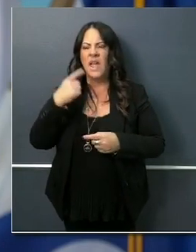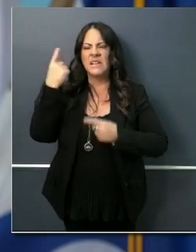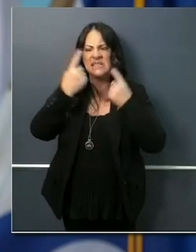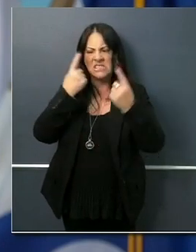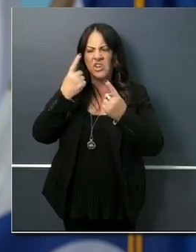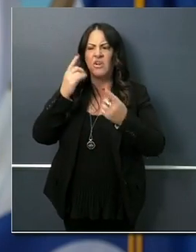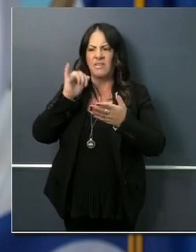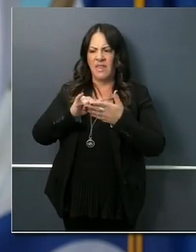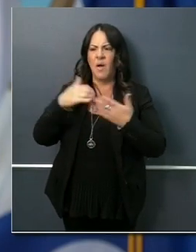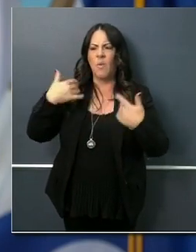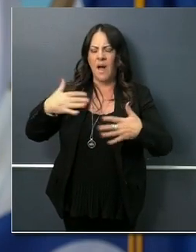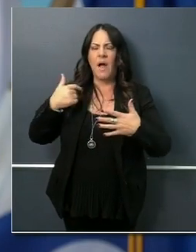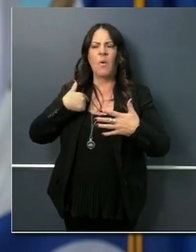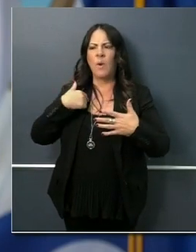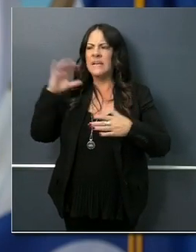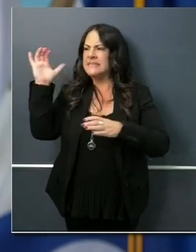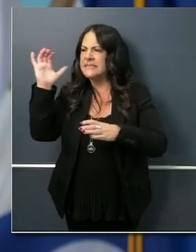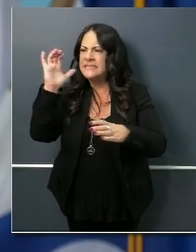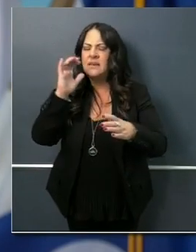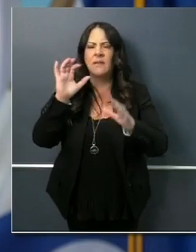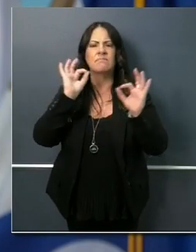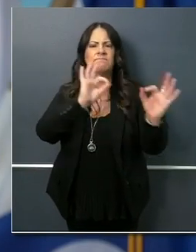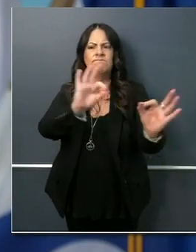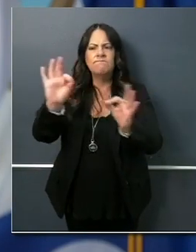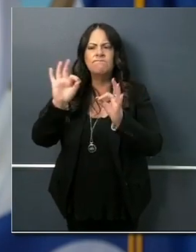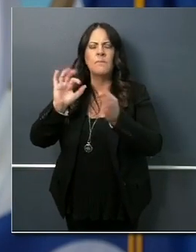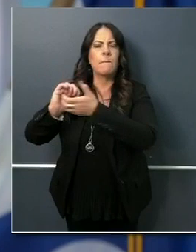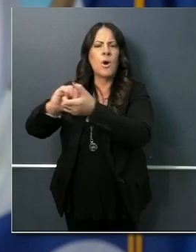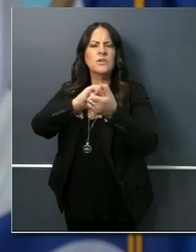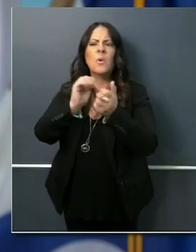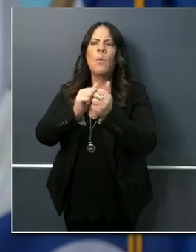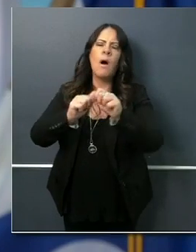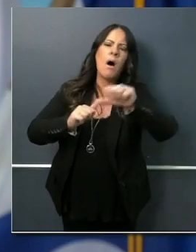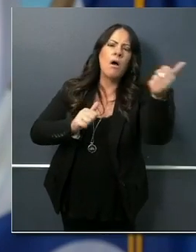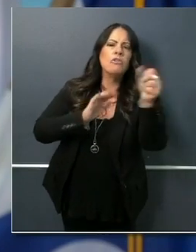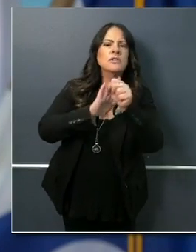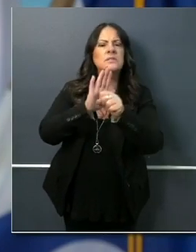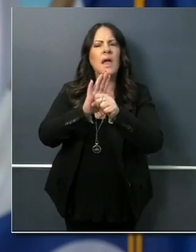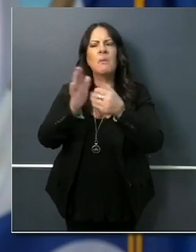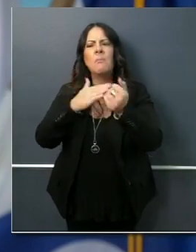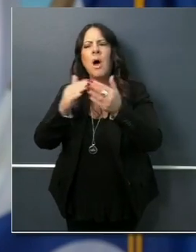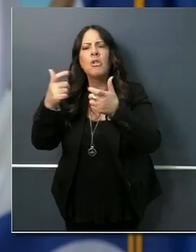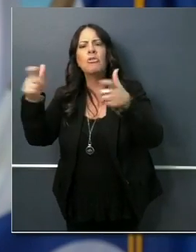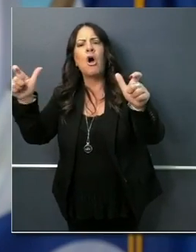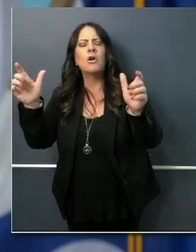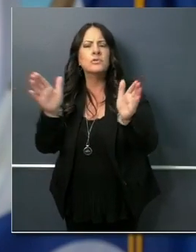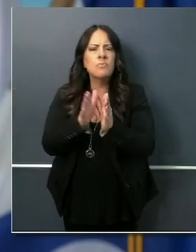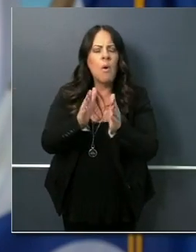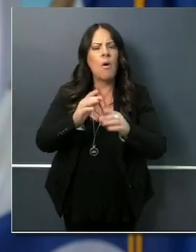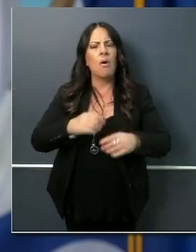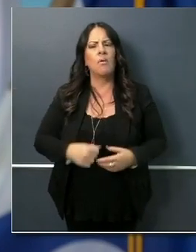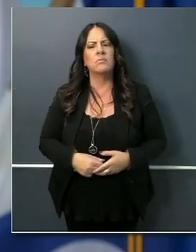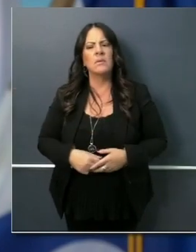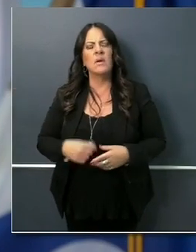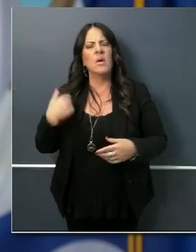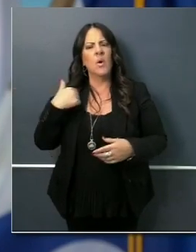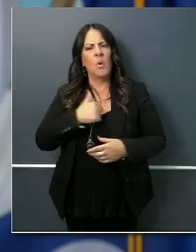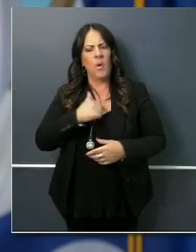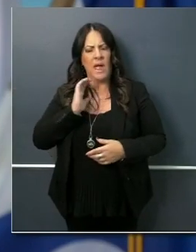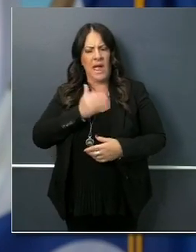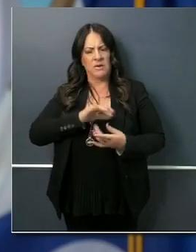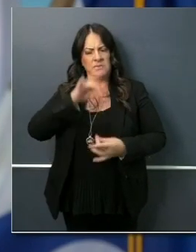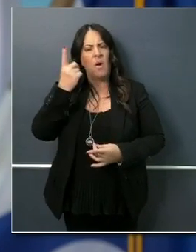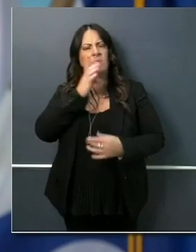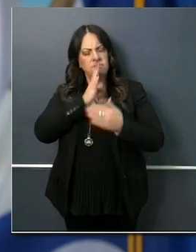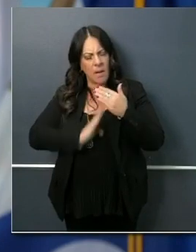consideration to the partnerships we form to seek in other states, large and small, but with humbleness always